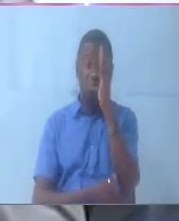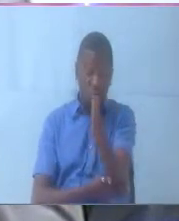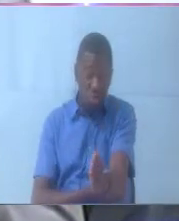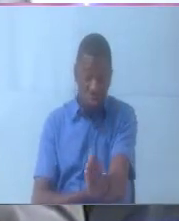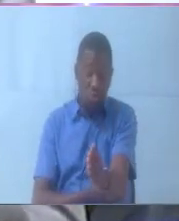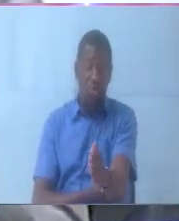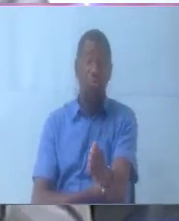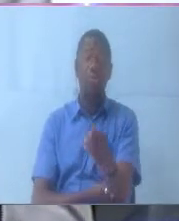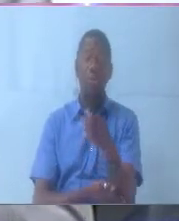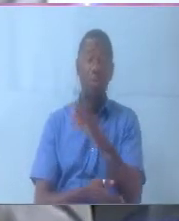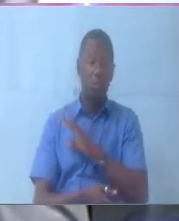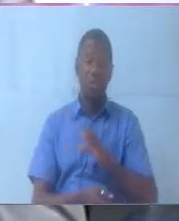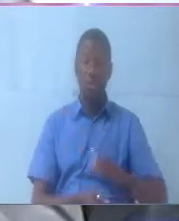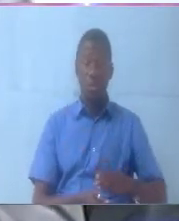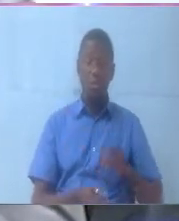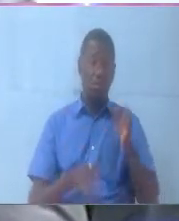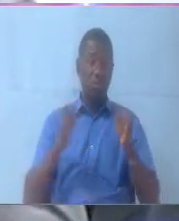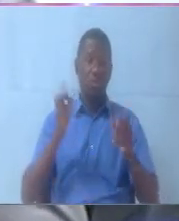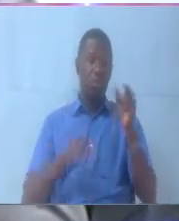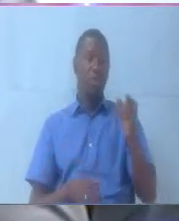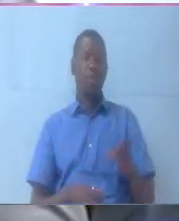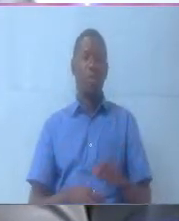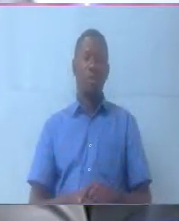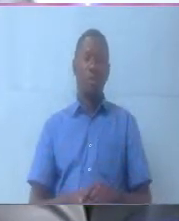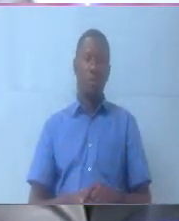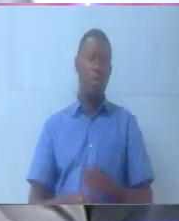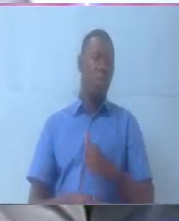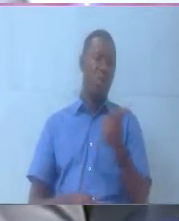Others were trying to romanticize their words